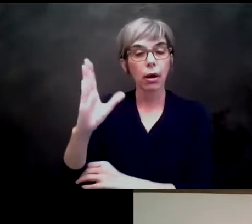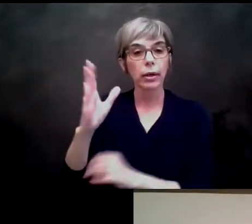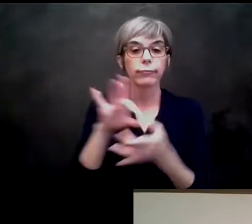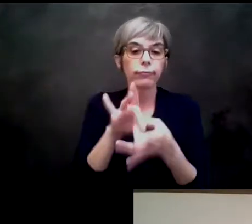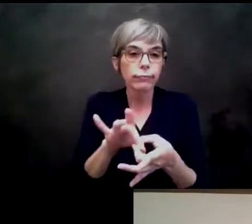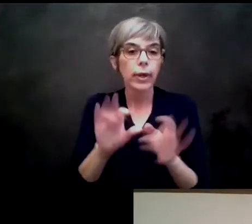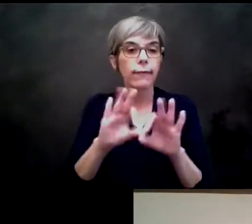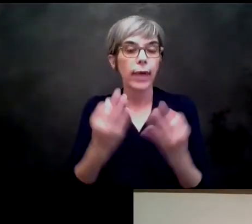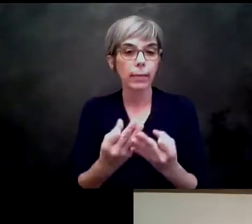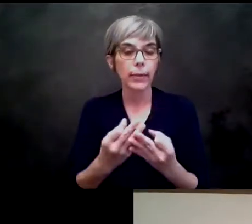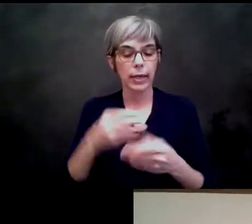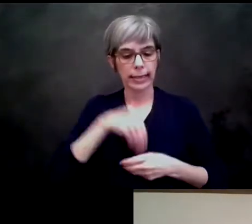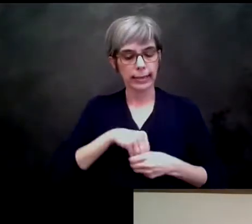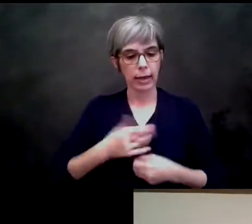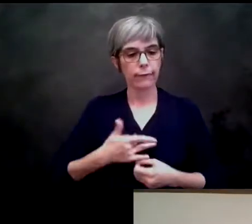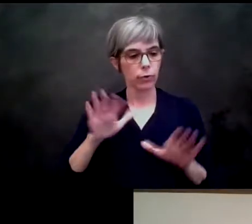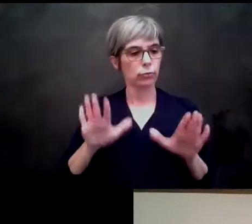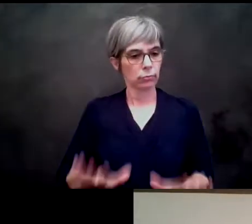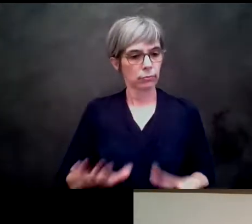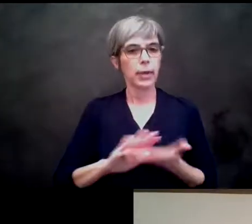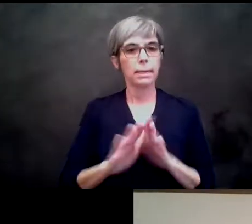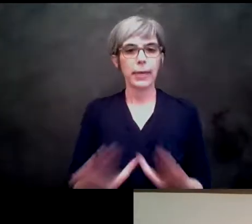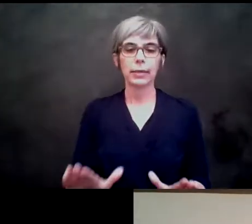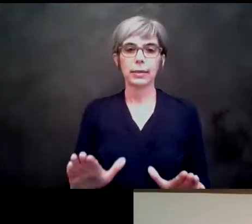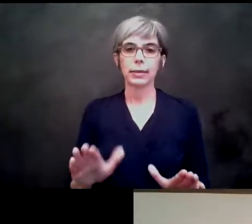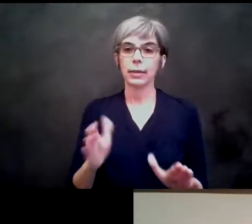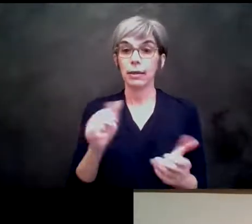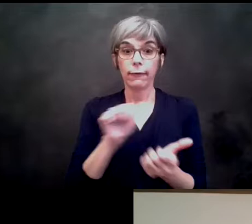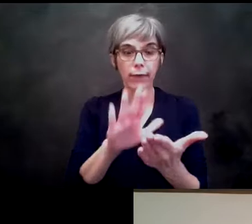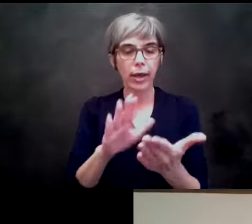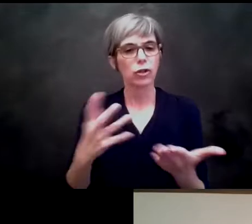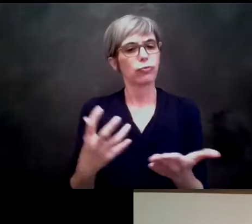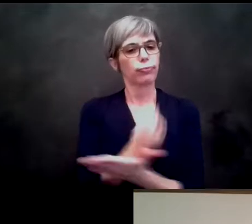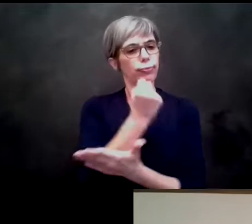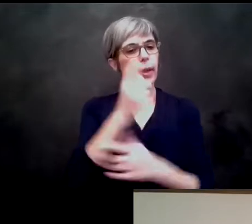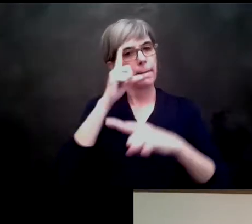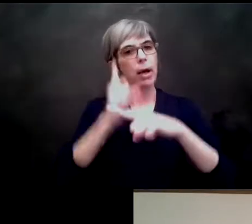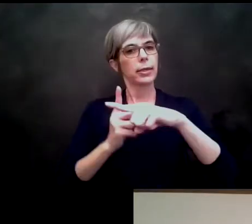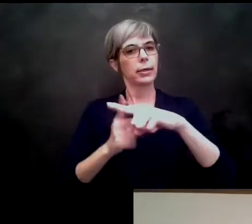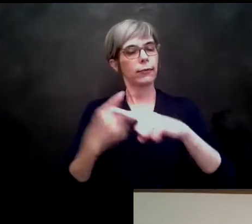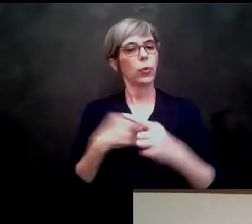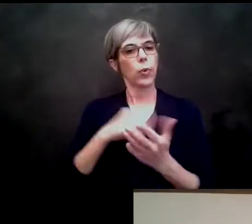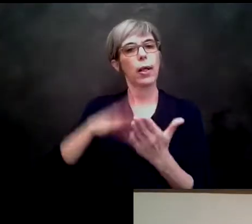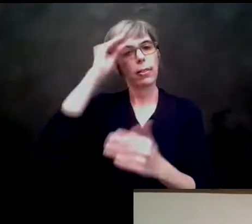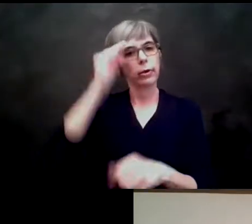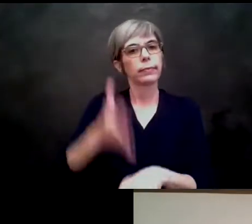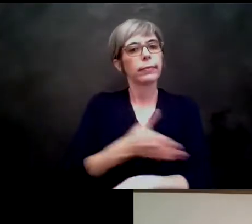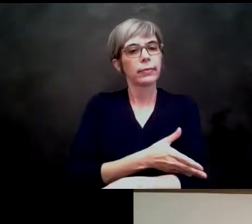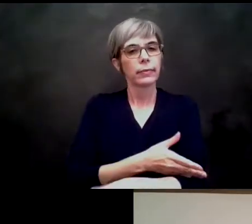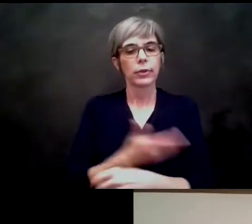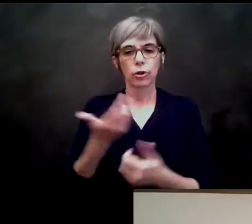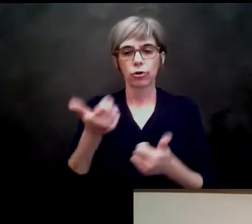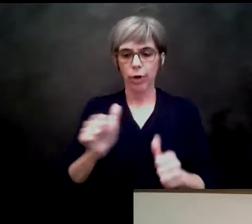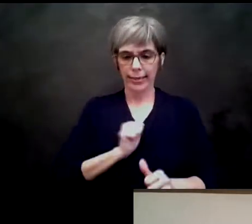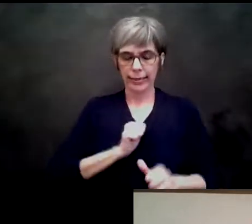has provided. And as well, let's this month look inward to find ways to share love, faith, and support of those in